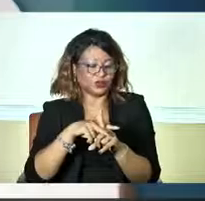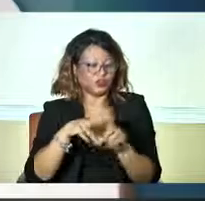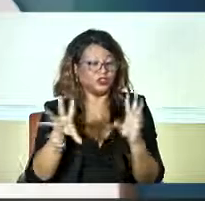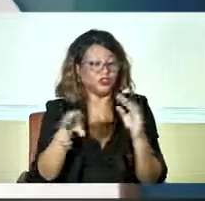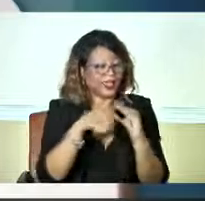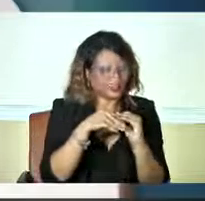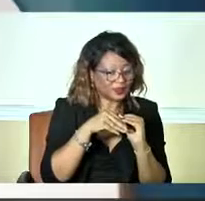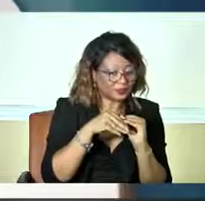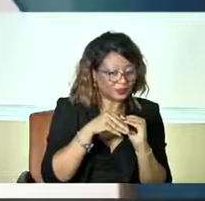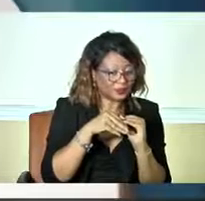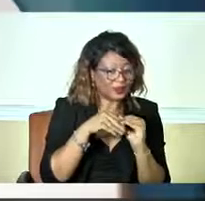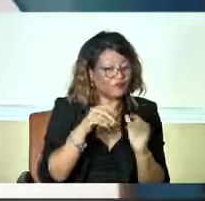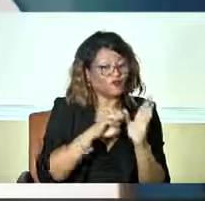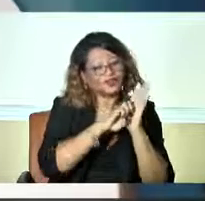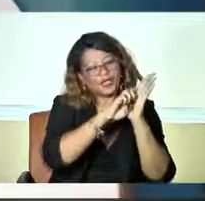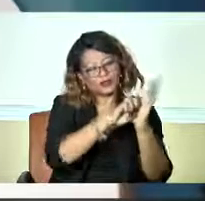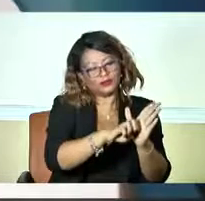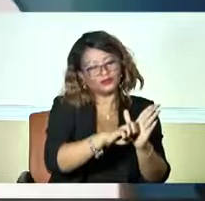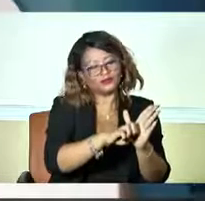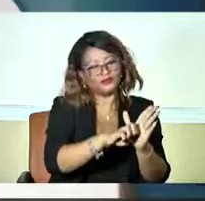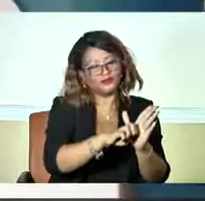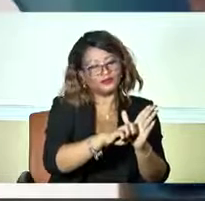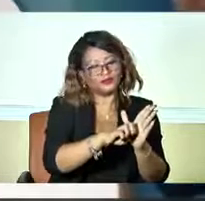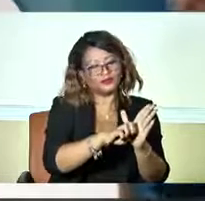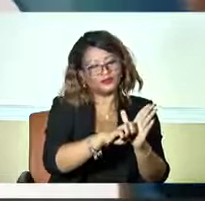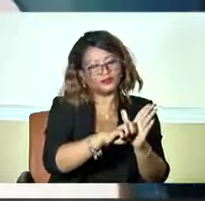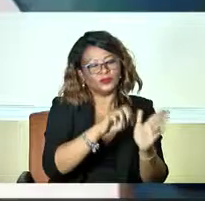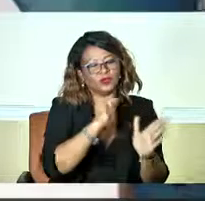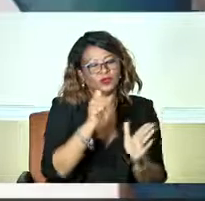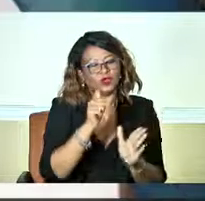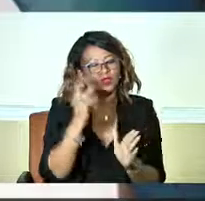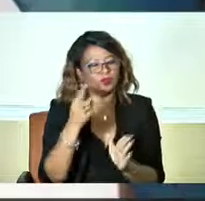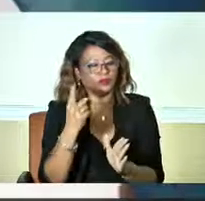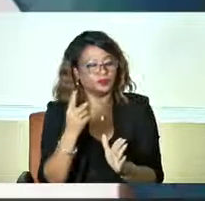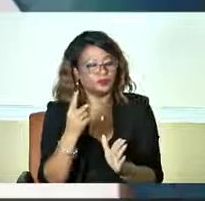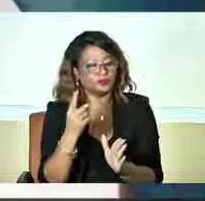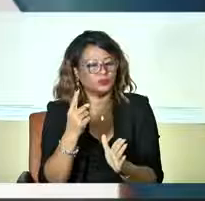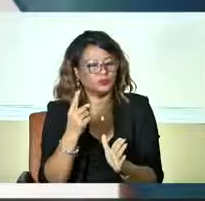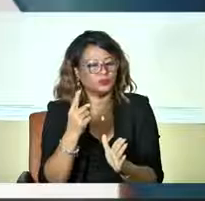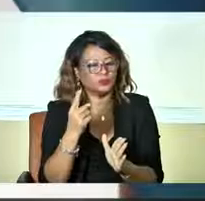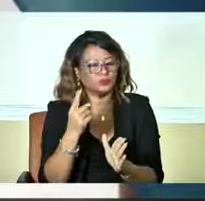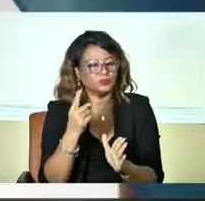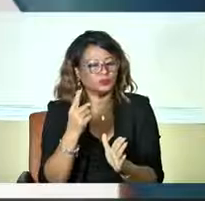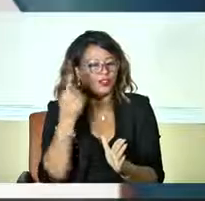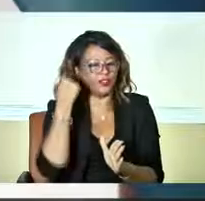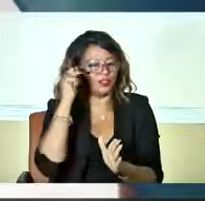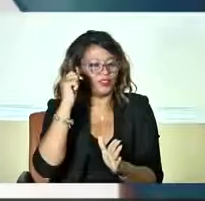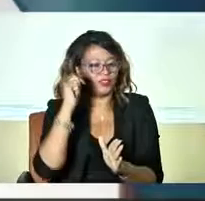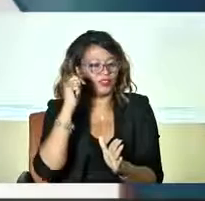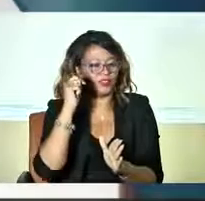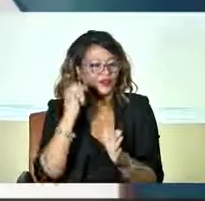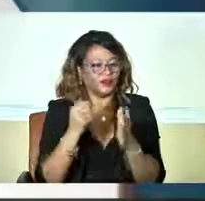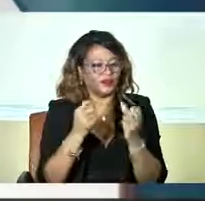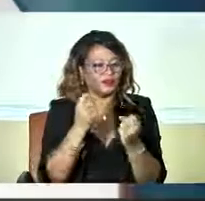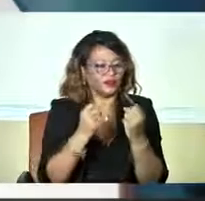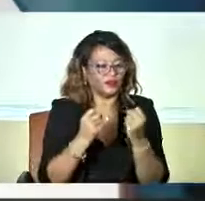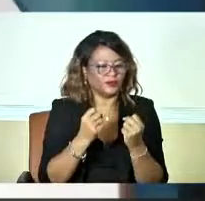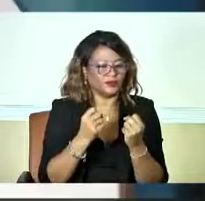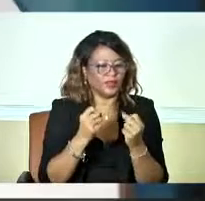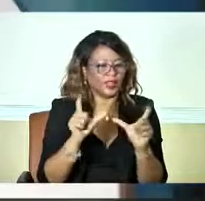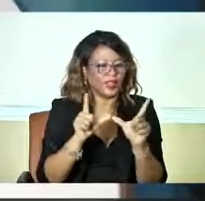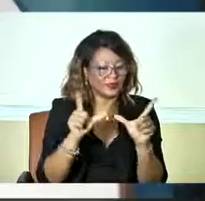added. For example, not just the vehicle or not just